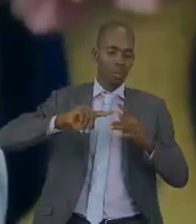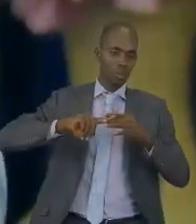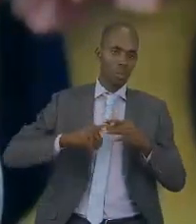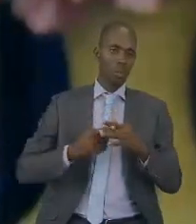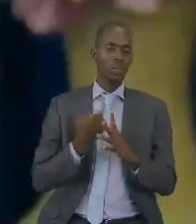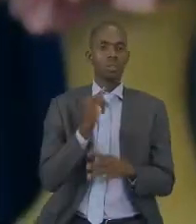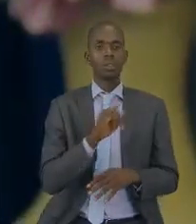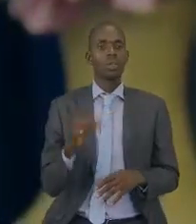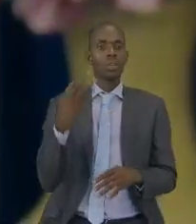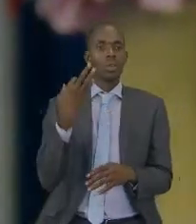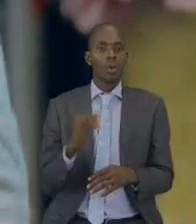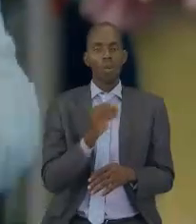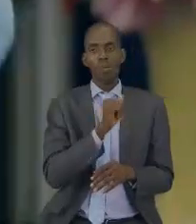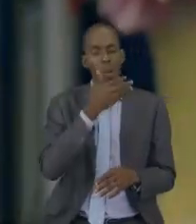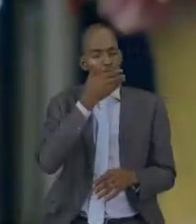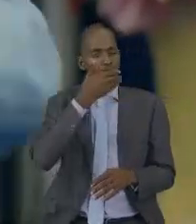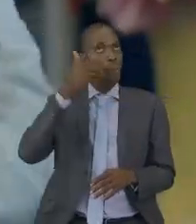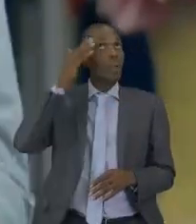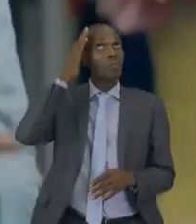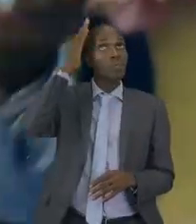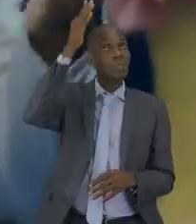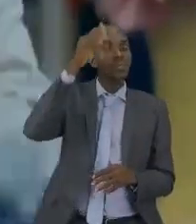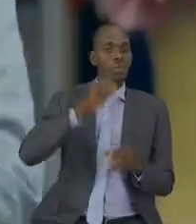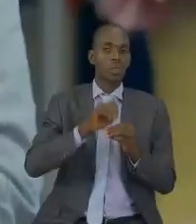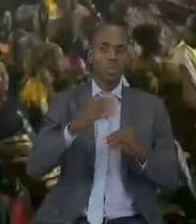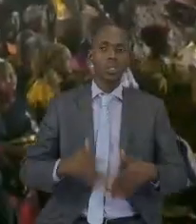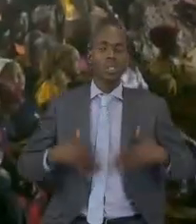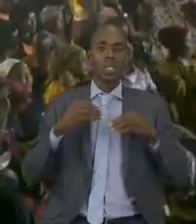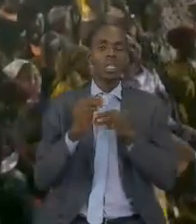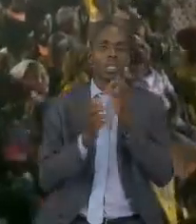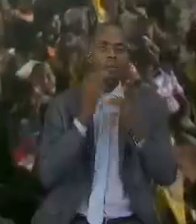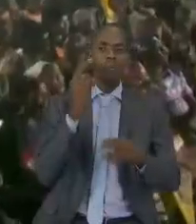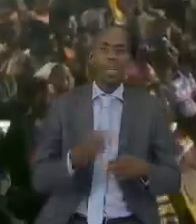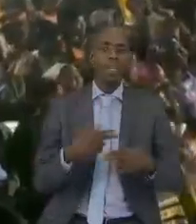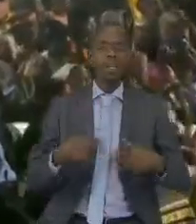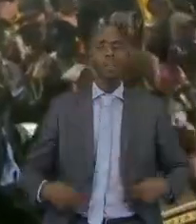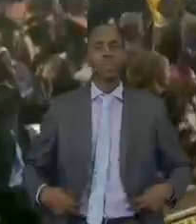beginning of a better future in your life in Jesus' name.